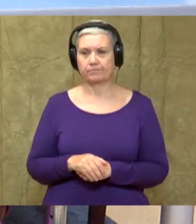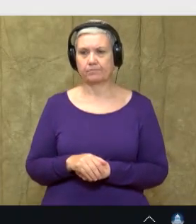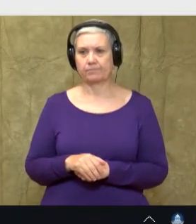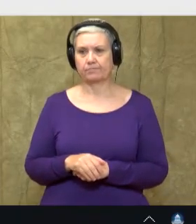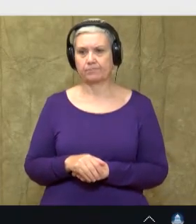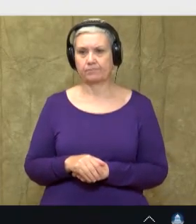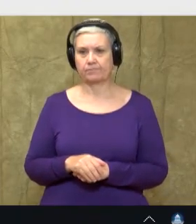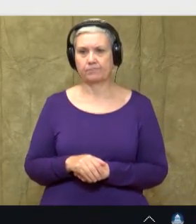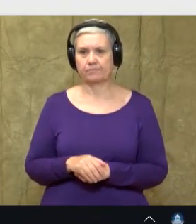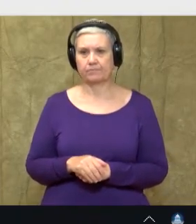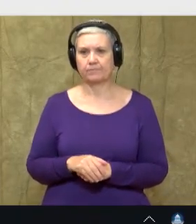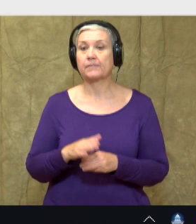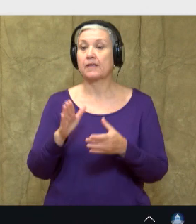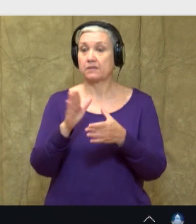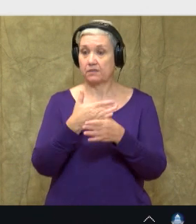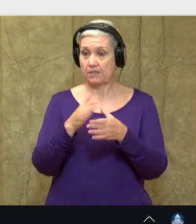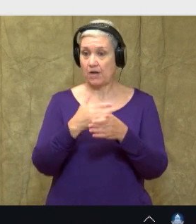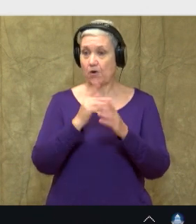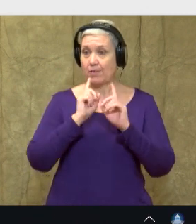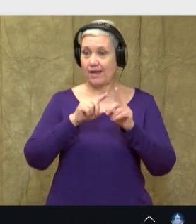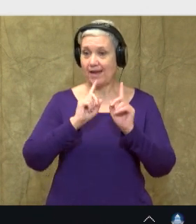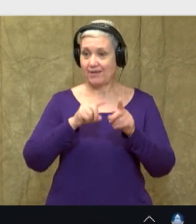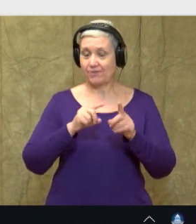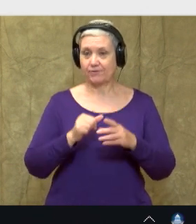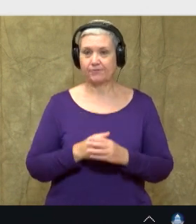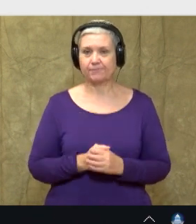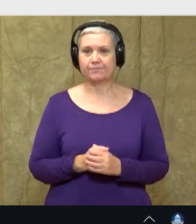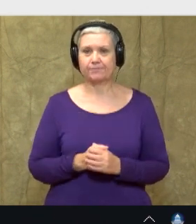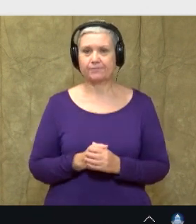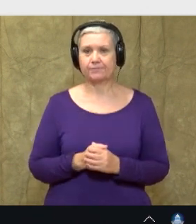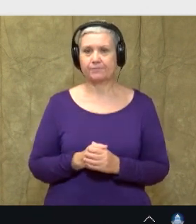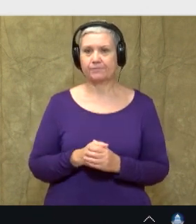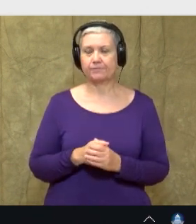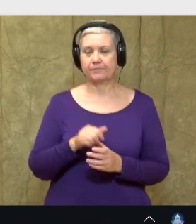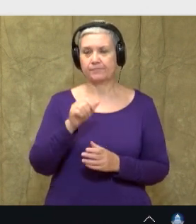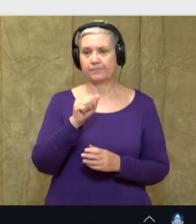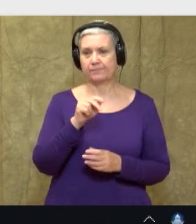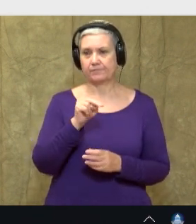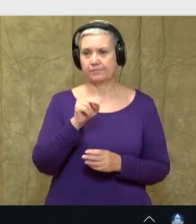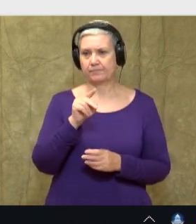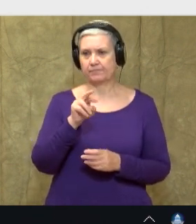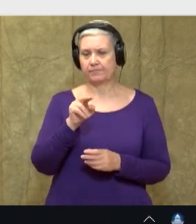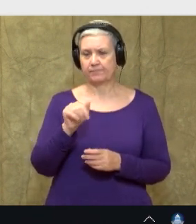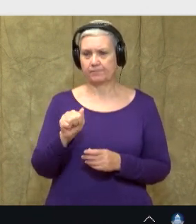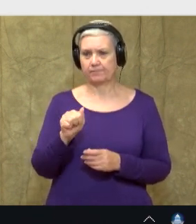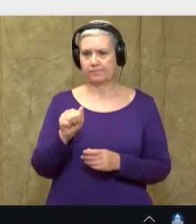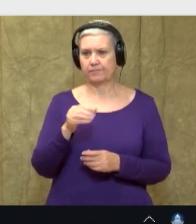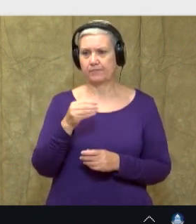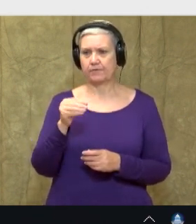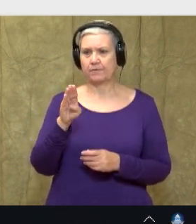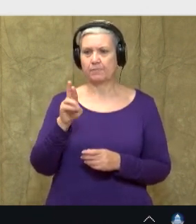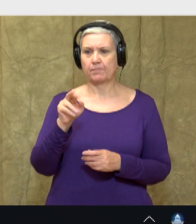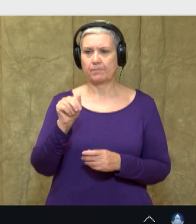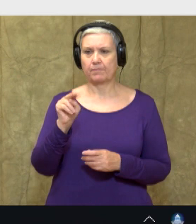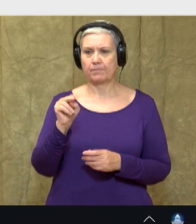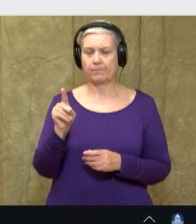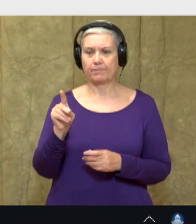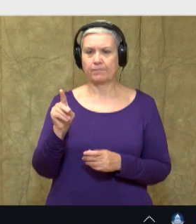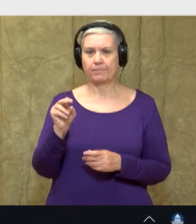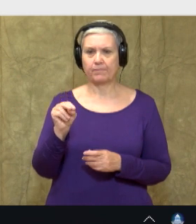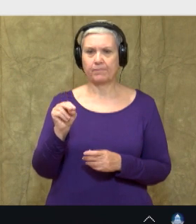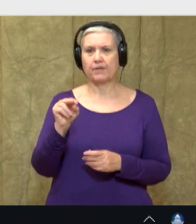Oh, let's share these answers. We have Adrian G. and Brandon, Taylor, Jessica,